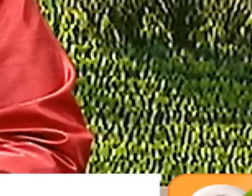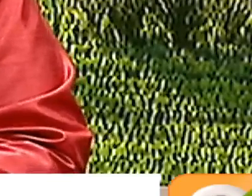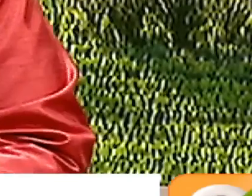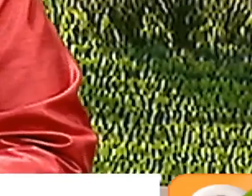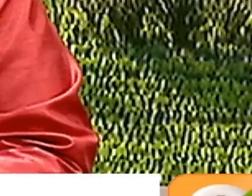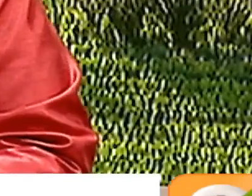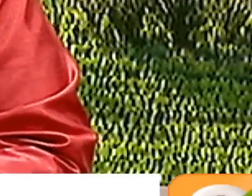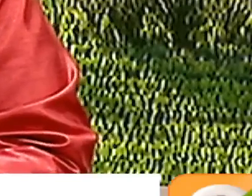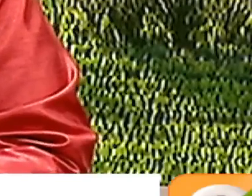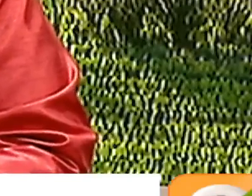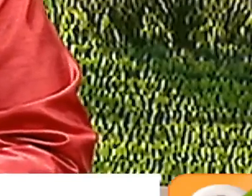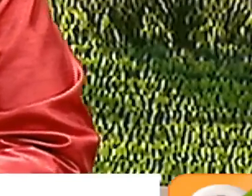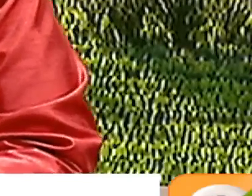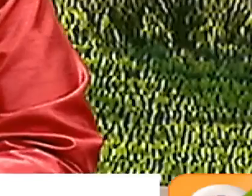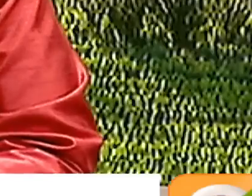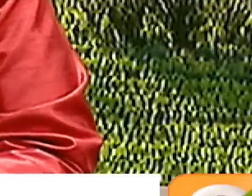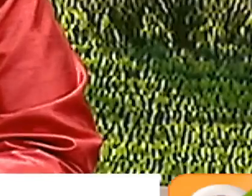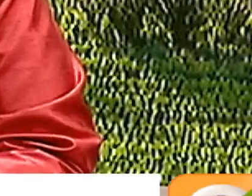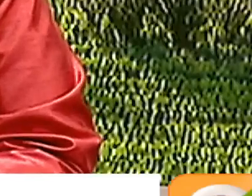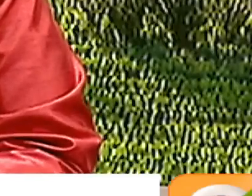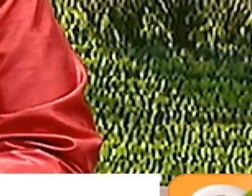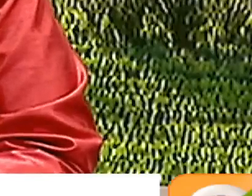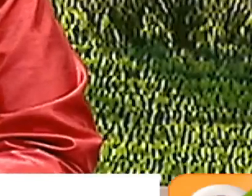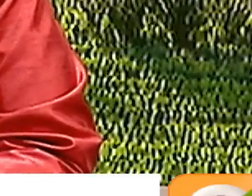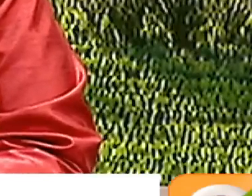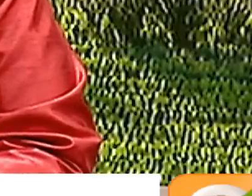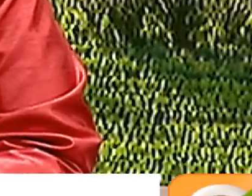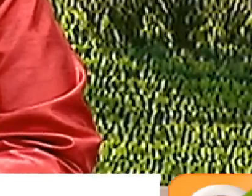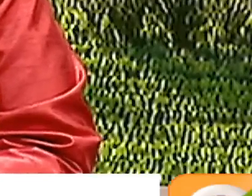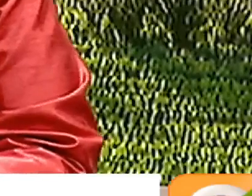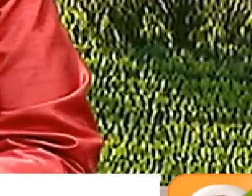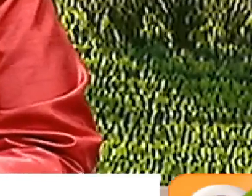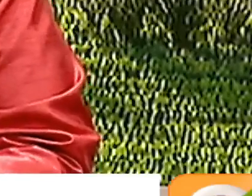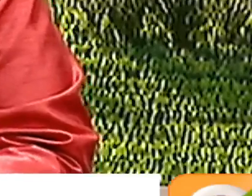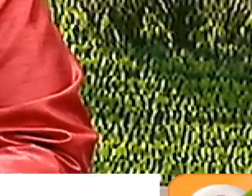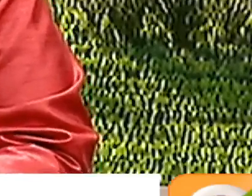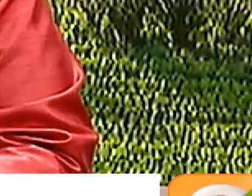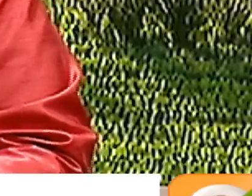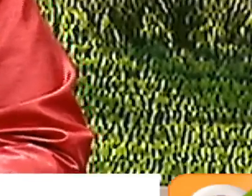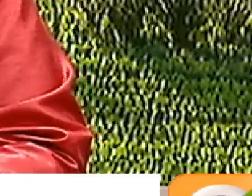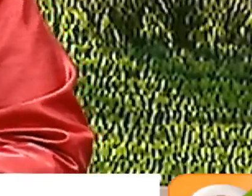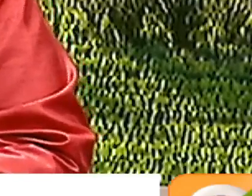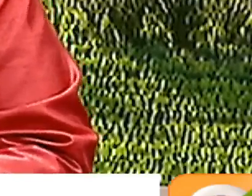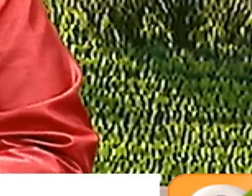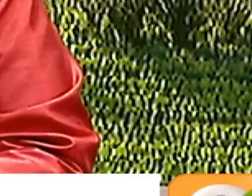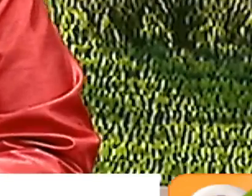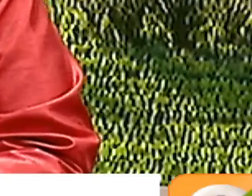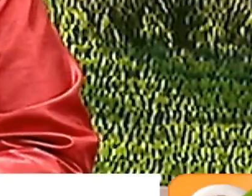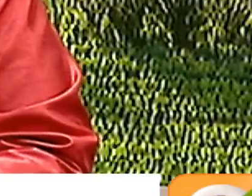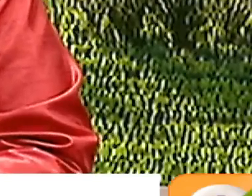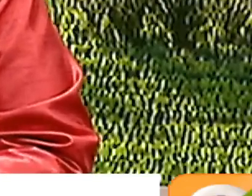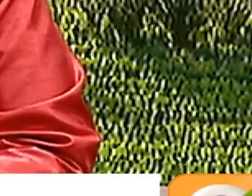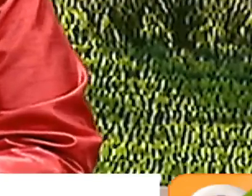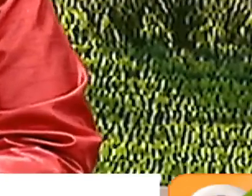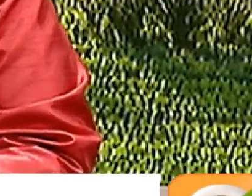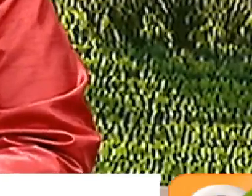We still have about 20 counties which we committed to before His Excellency the President by the end of the year, and we still intend to cover those